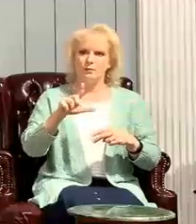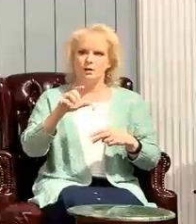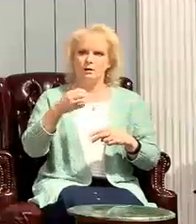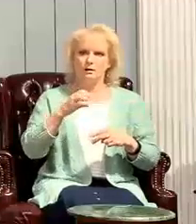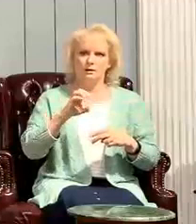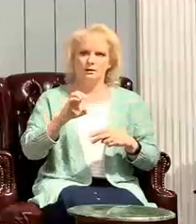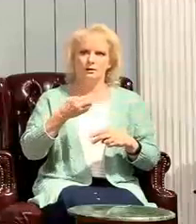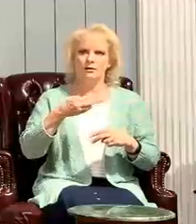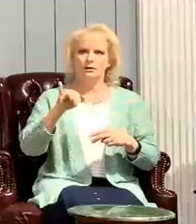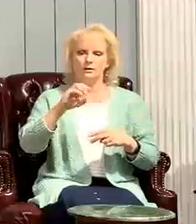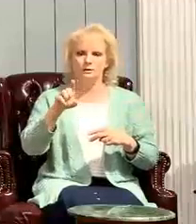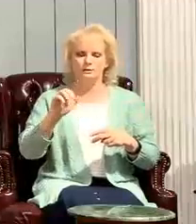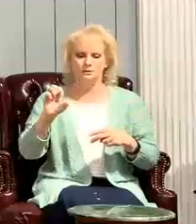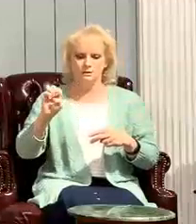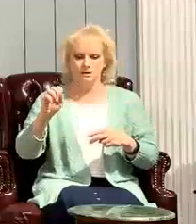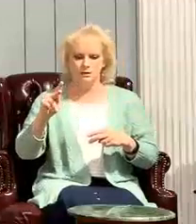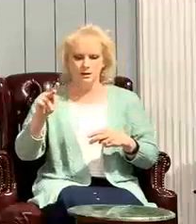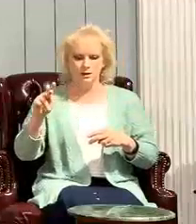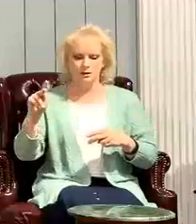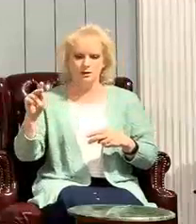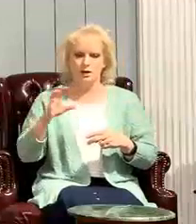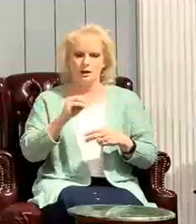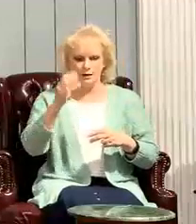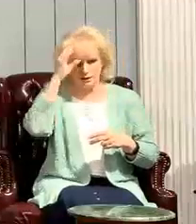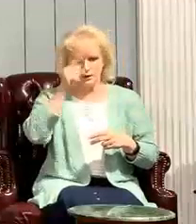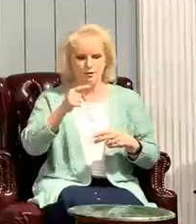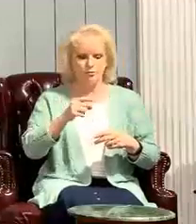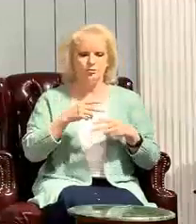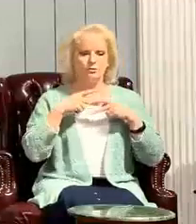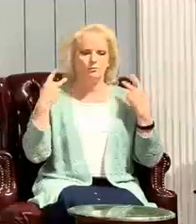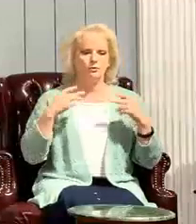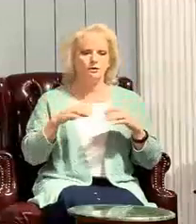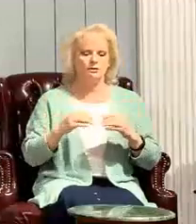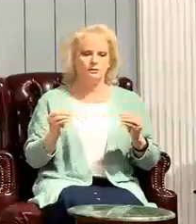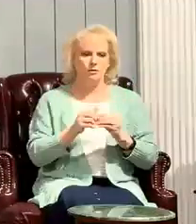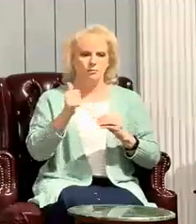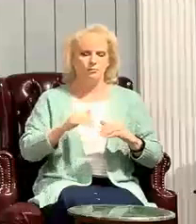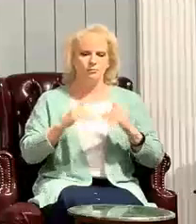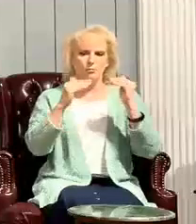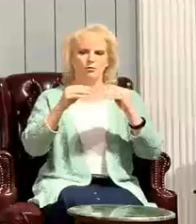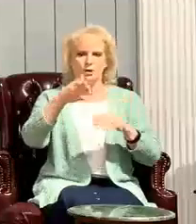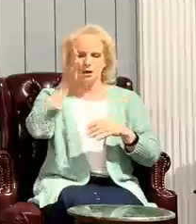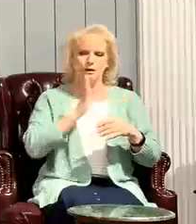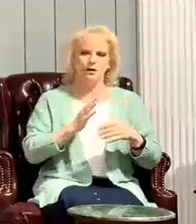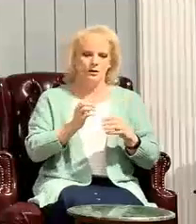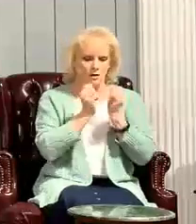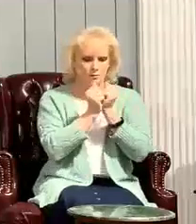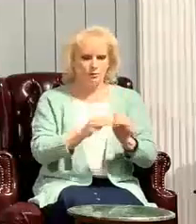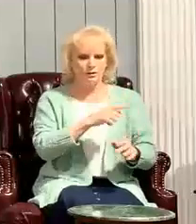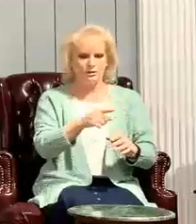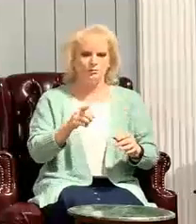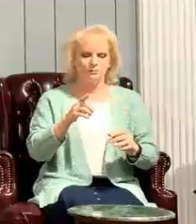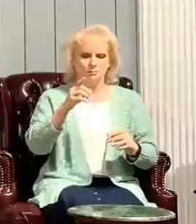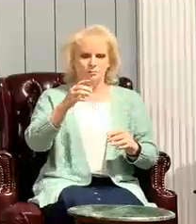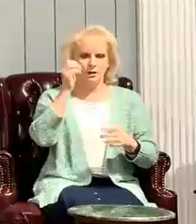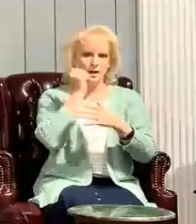brought forth bread and wine, and he was the priest of the Most High God. And he blessed him and said, blessed be Abram of the Most High God, possessor of heaven